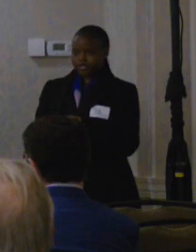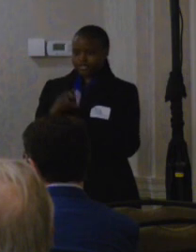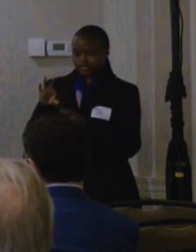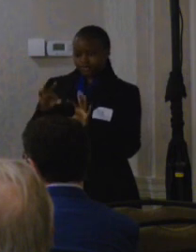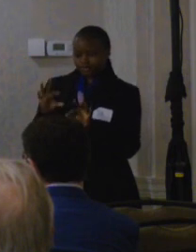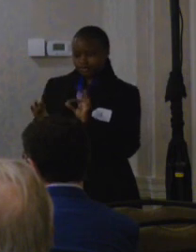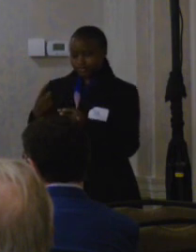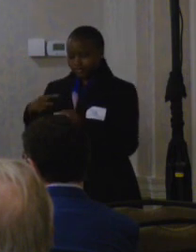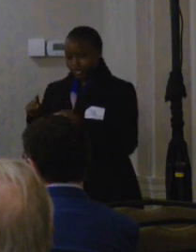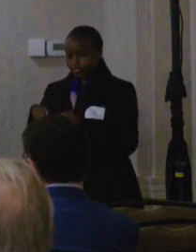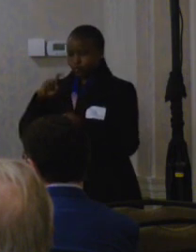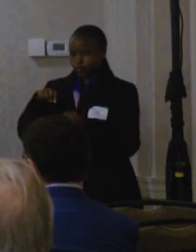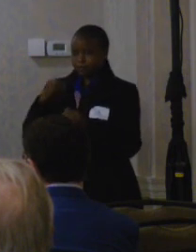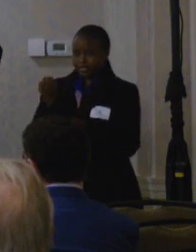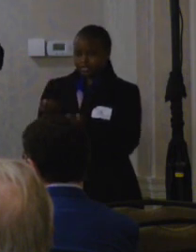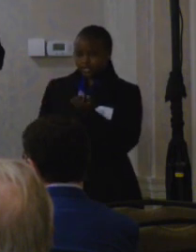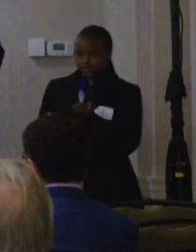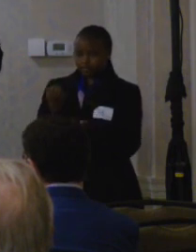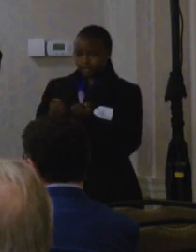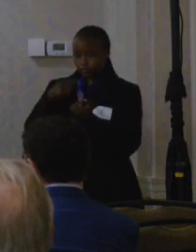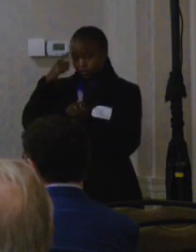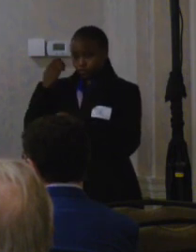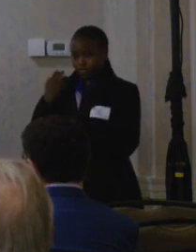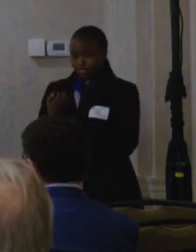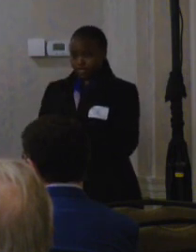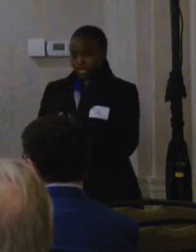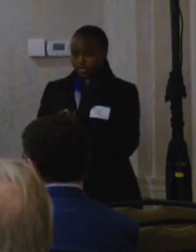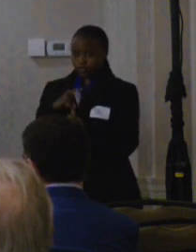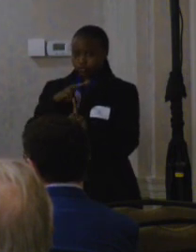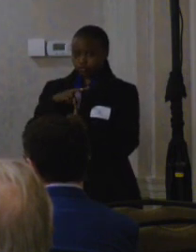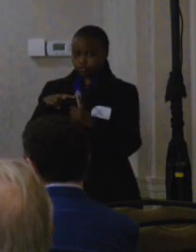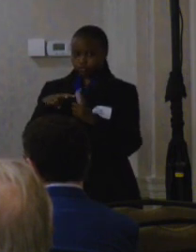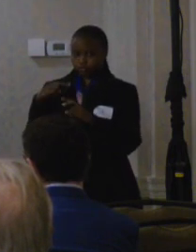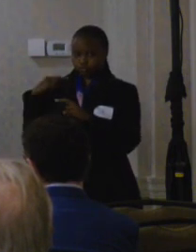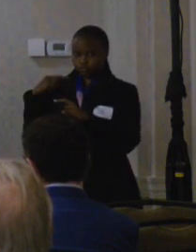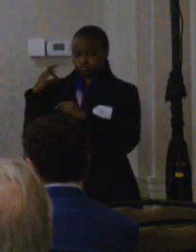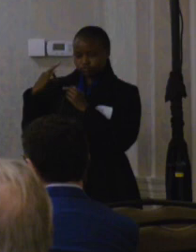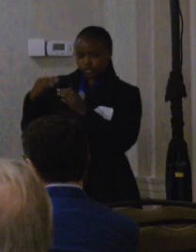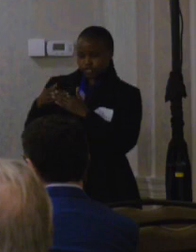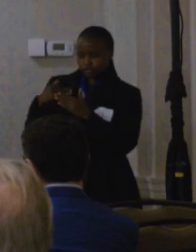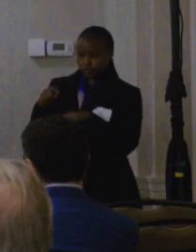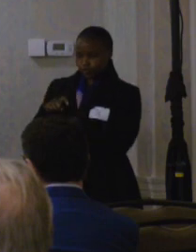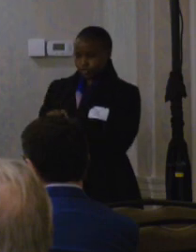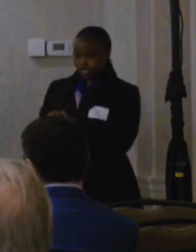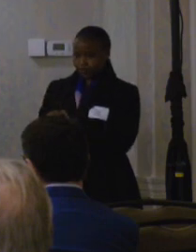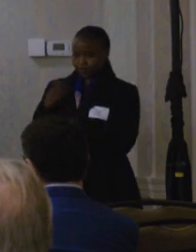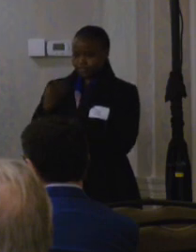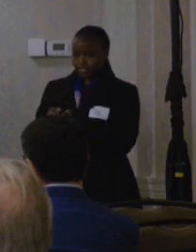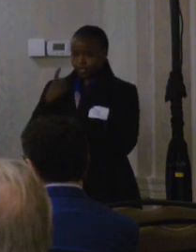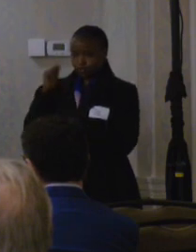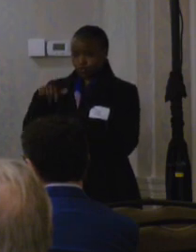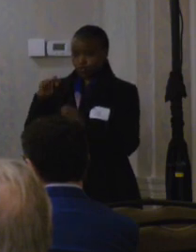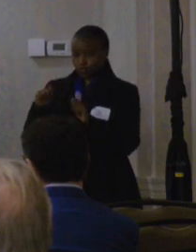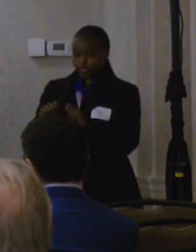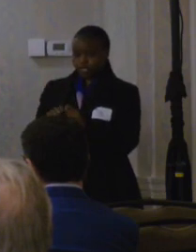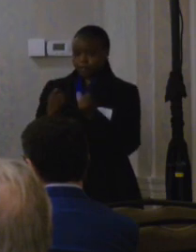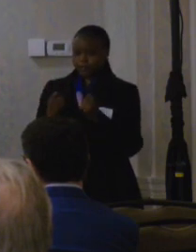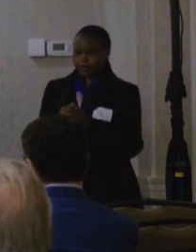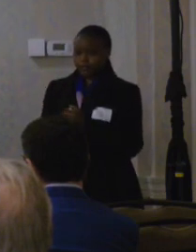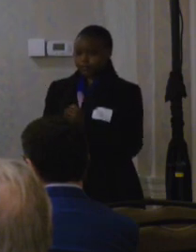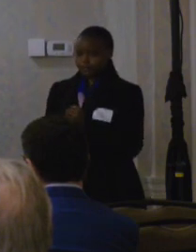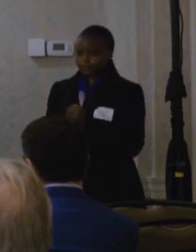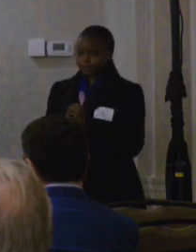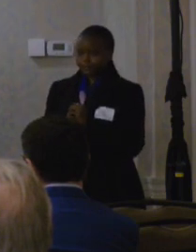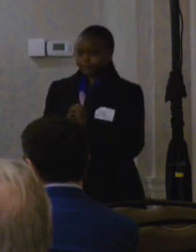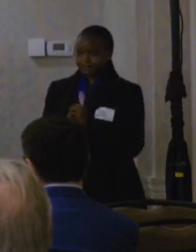to evaluate because we can't always predict ahead of time what's going to work. We don't always know what went wrong.